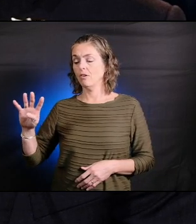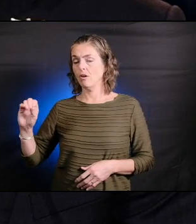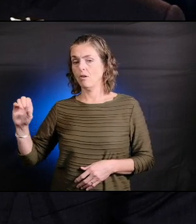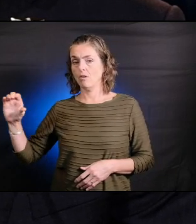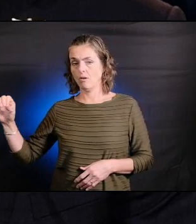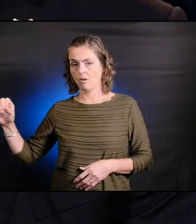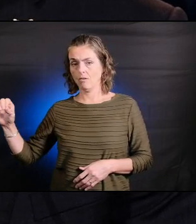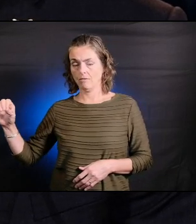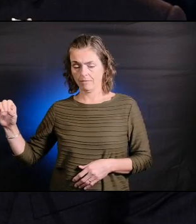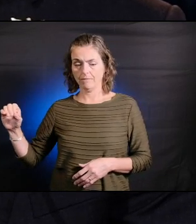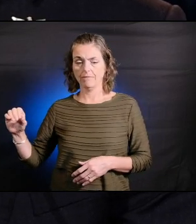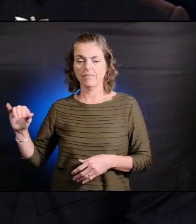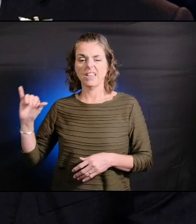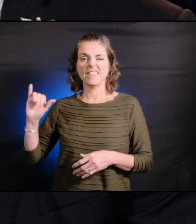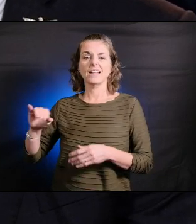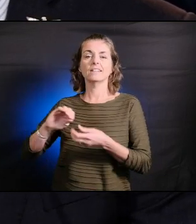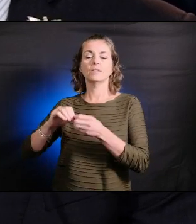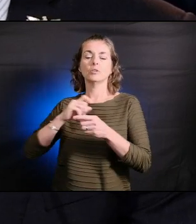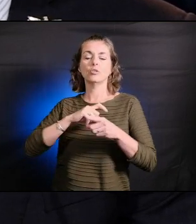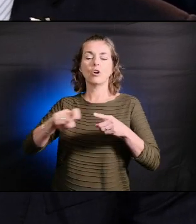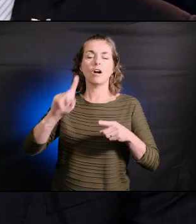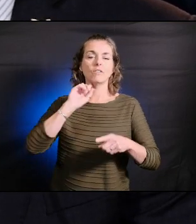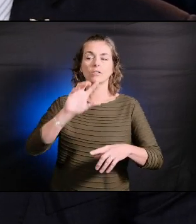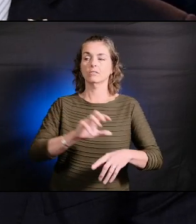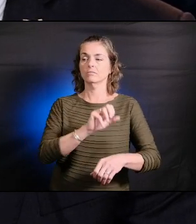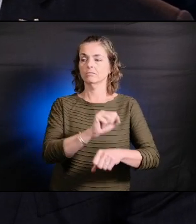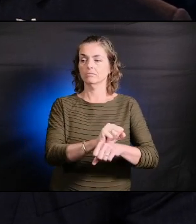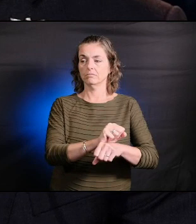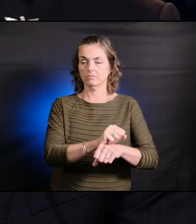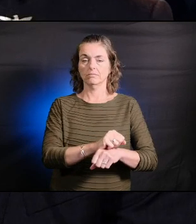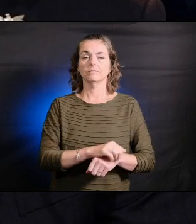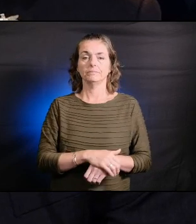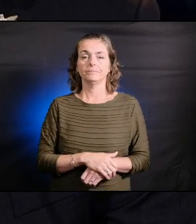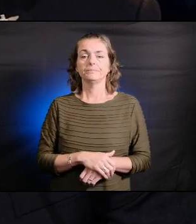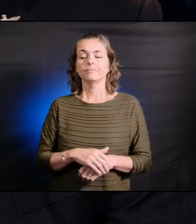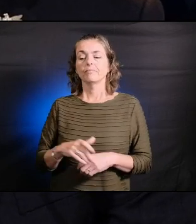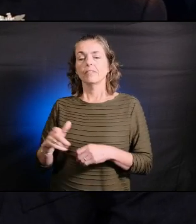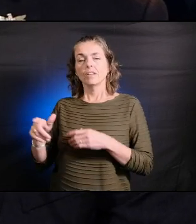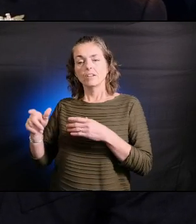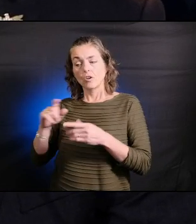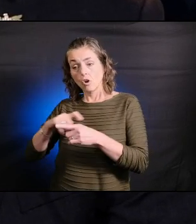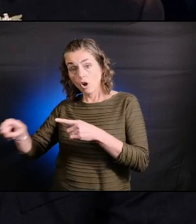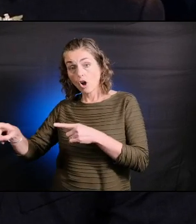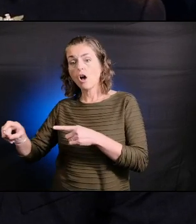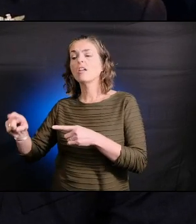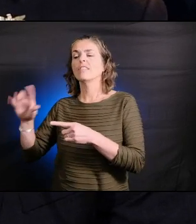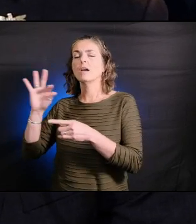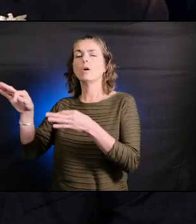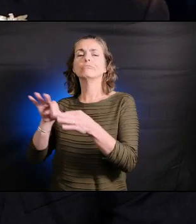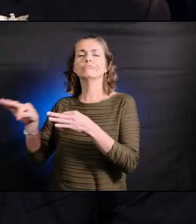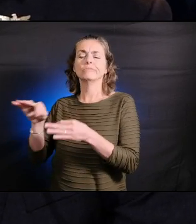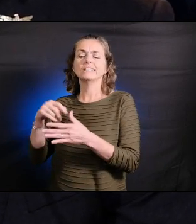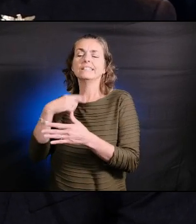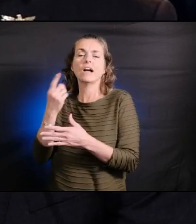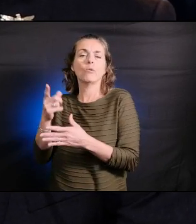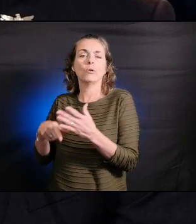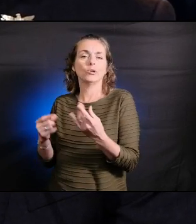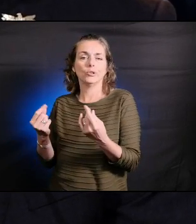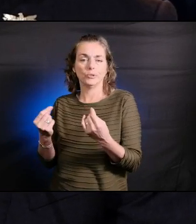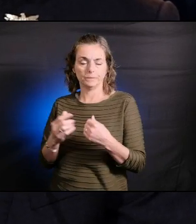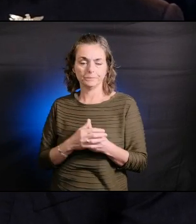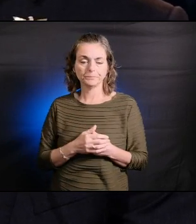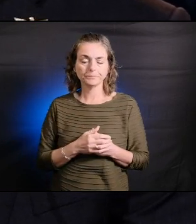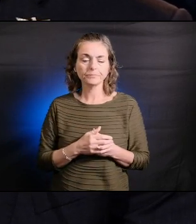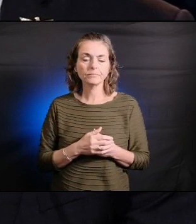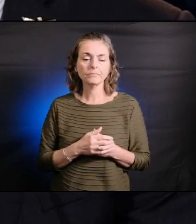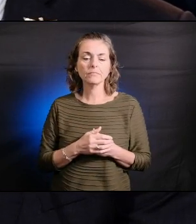1-877-741-3400, 3400, for further instructions prior to visiting the VA clinic. I'd also like to tell